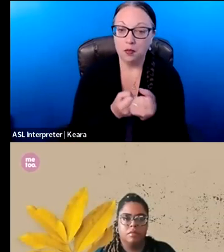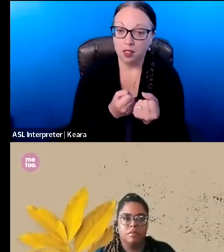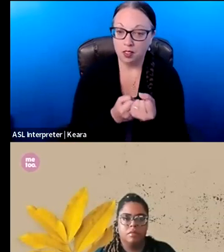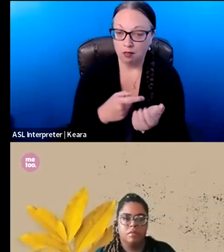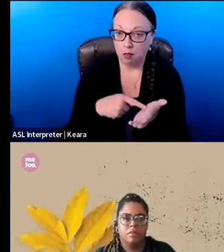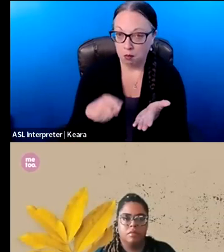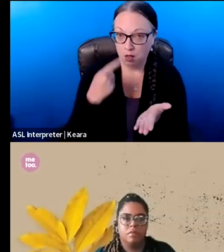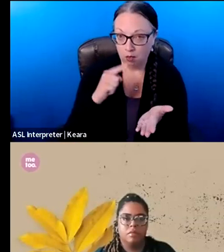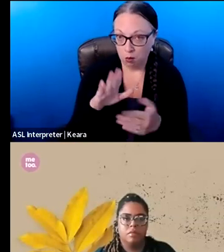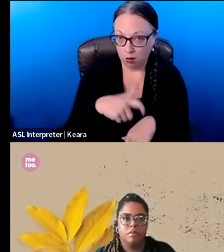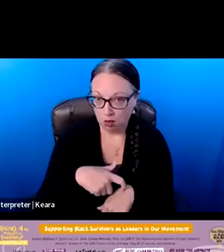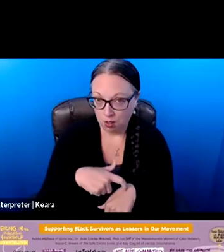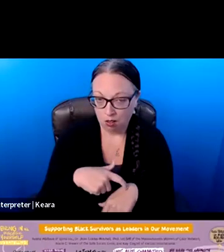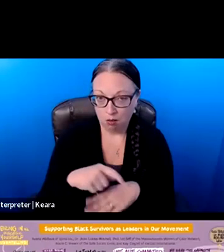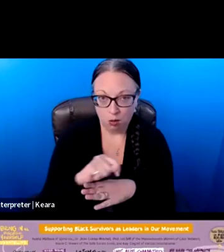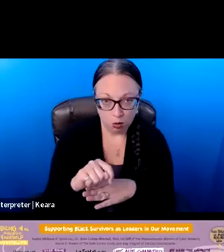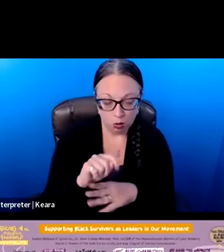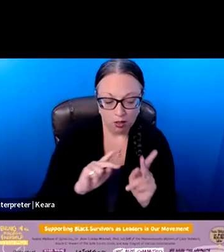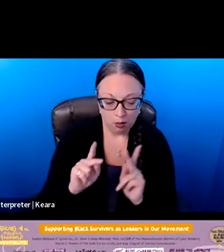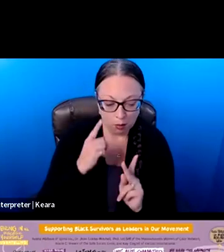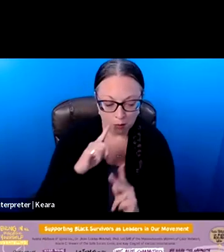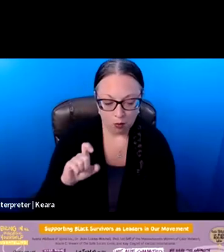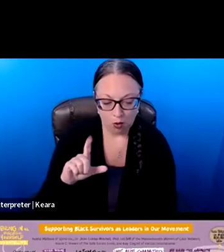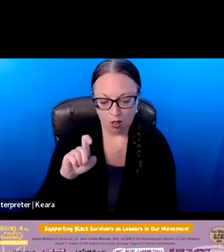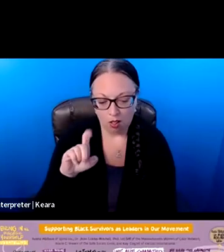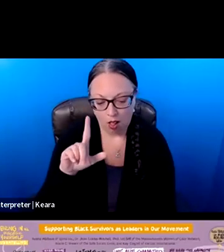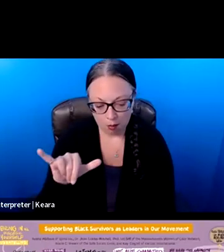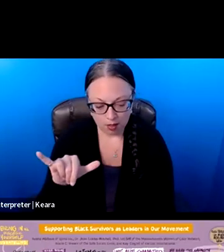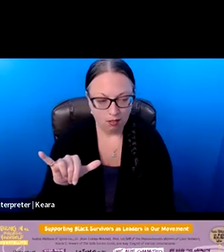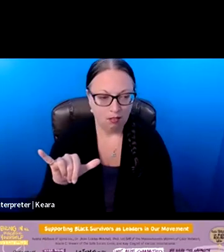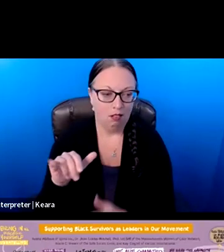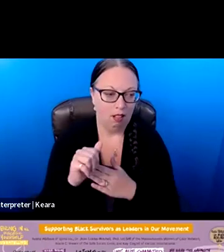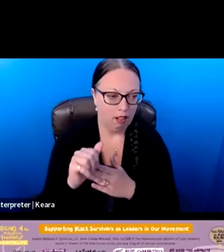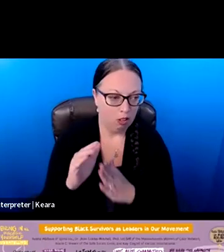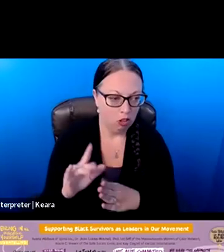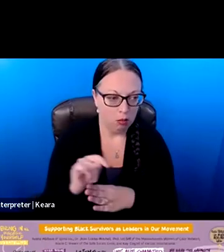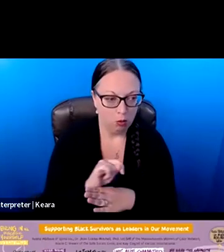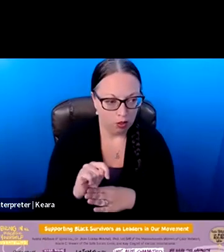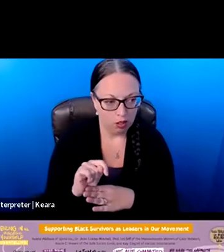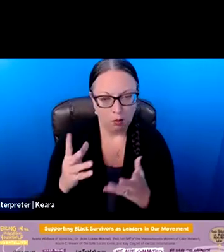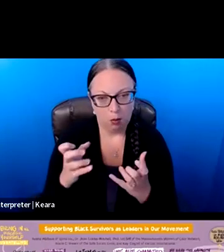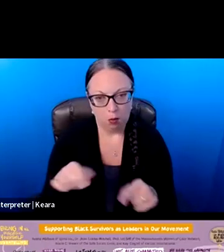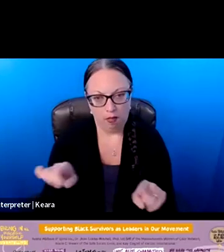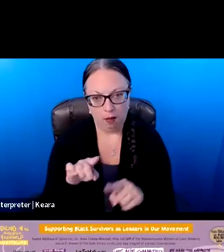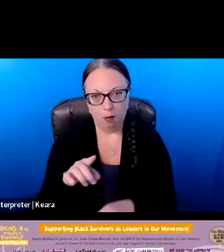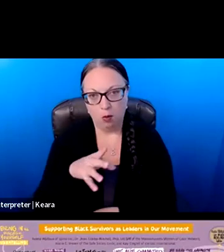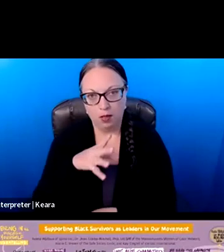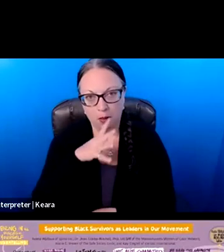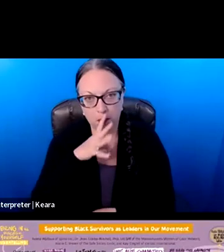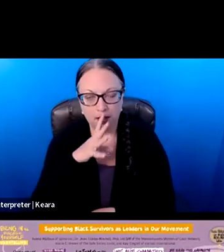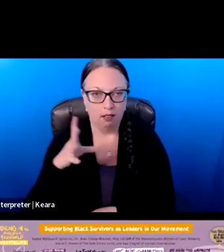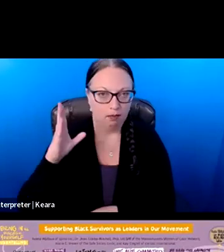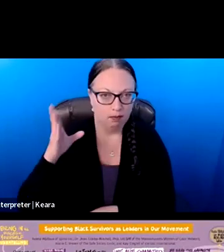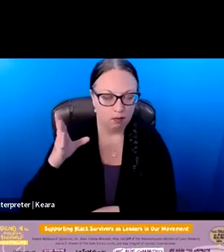how to like do this type of lobbying and types of leadership training, but we want them to speak honestly and authentically about what